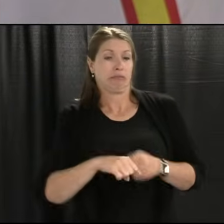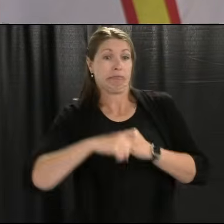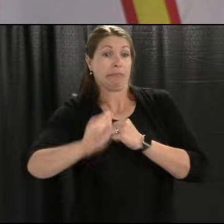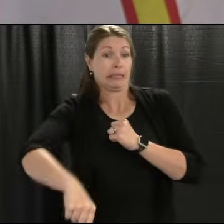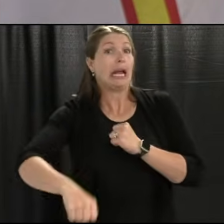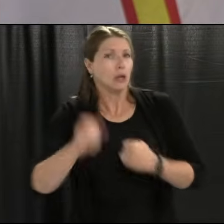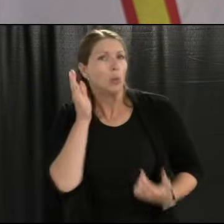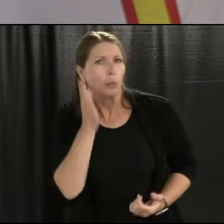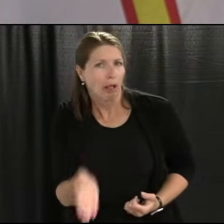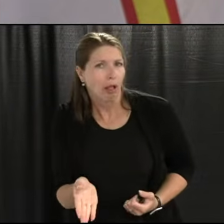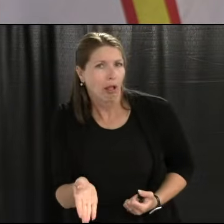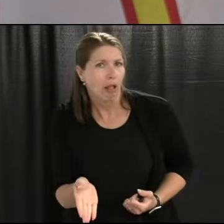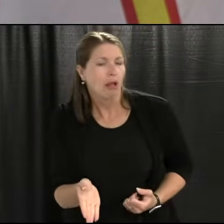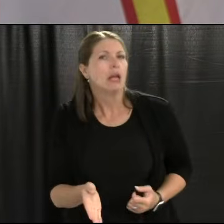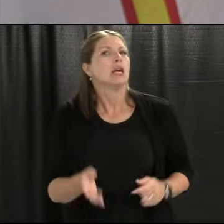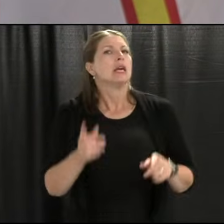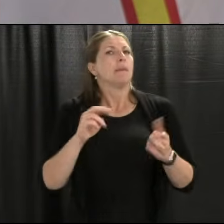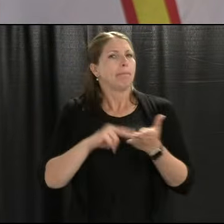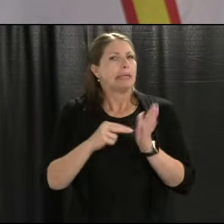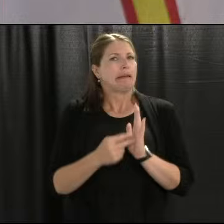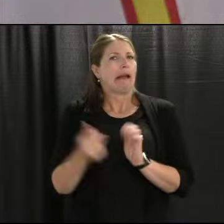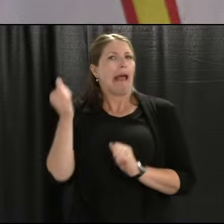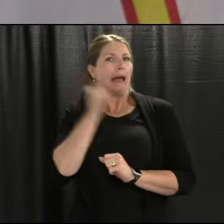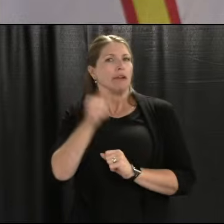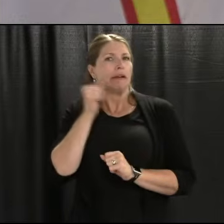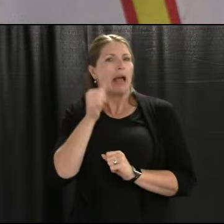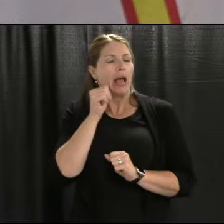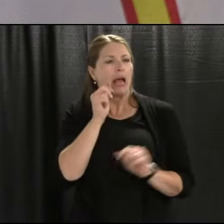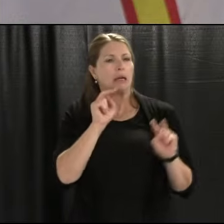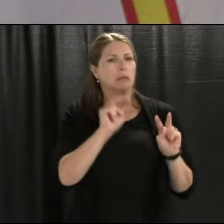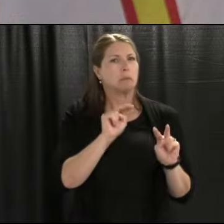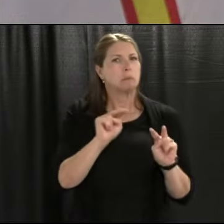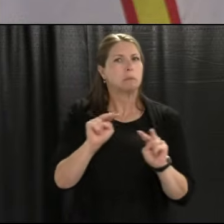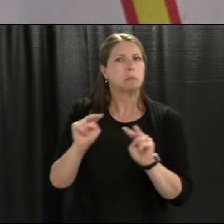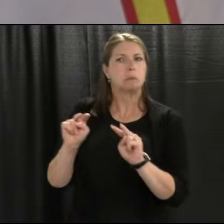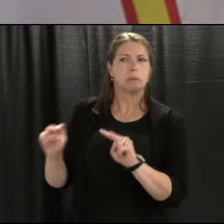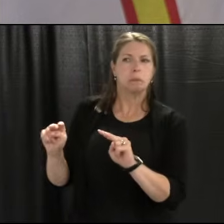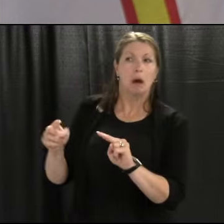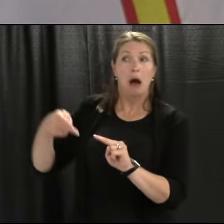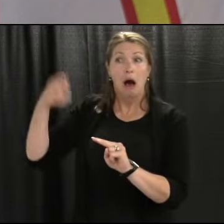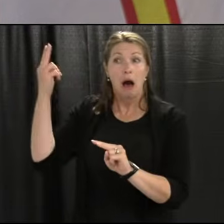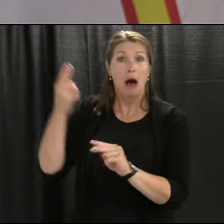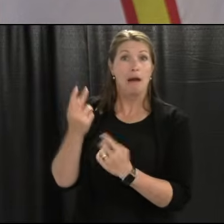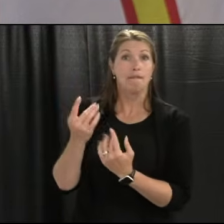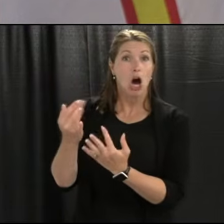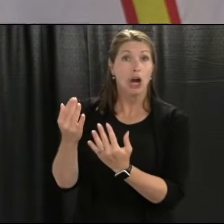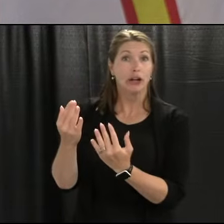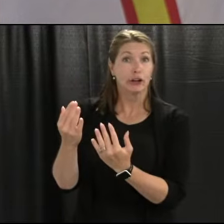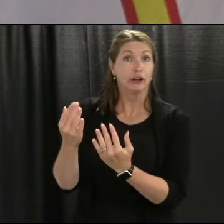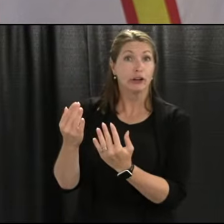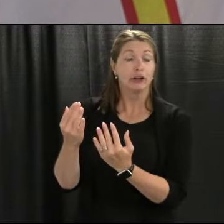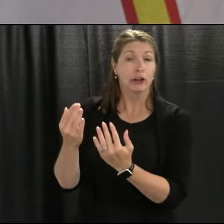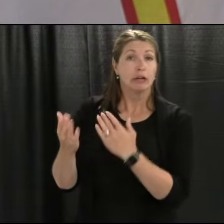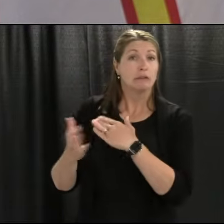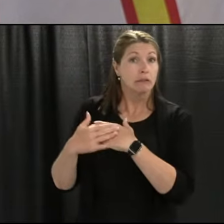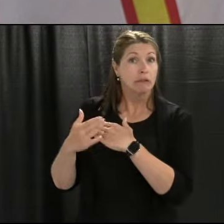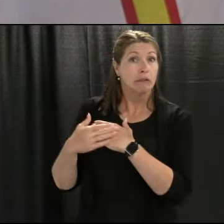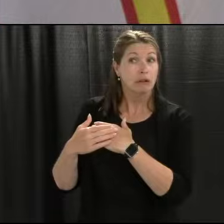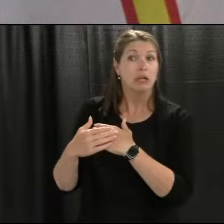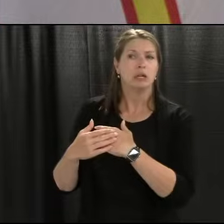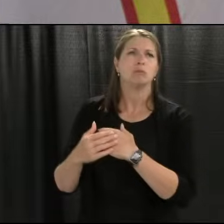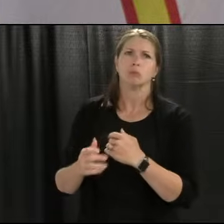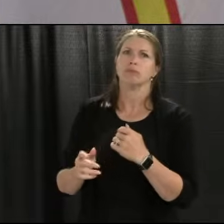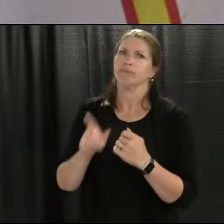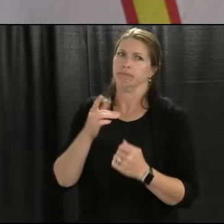day, and this does apply to areas where there is a high fire index, which does cover almost the entirety of the province right